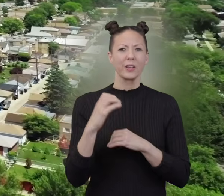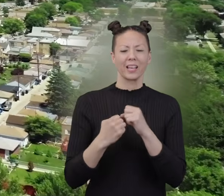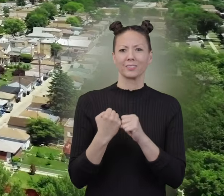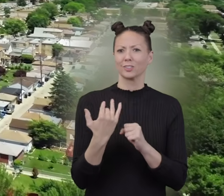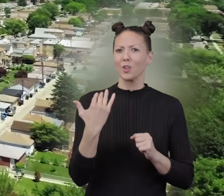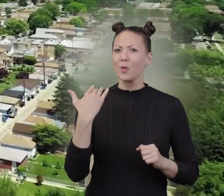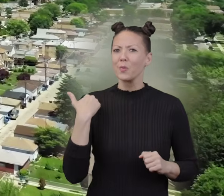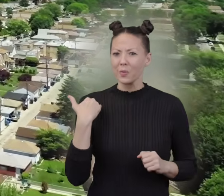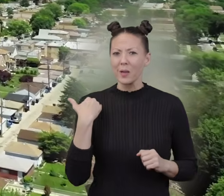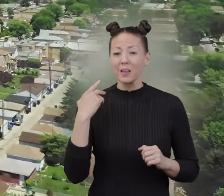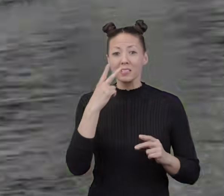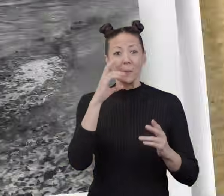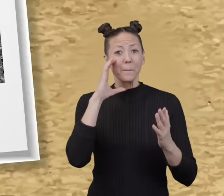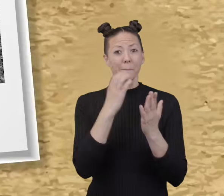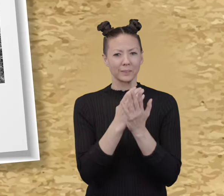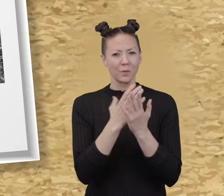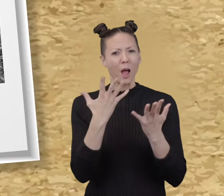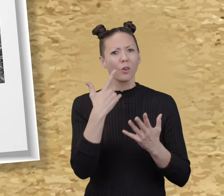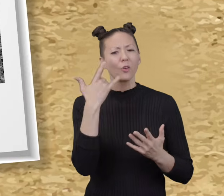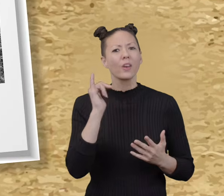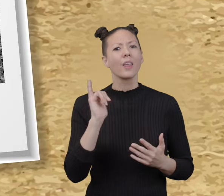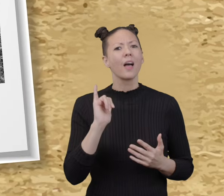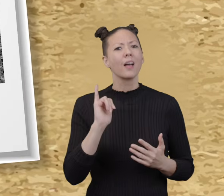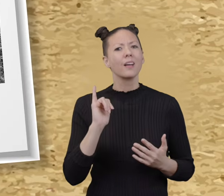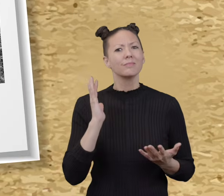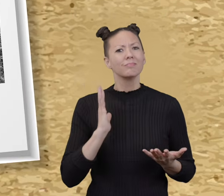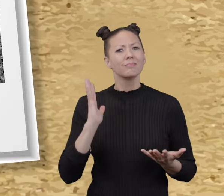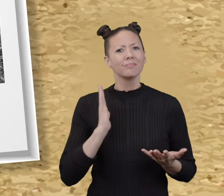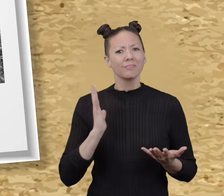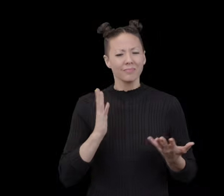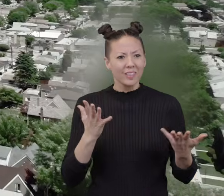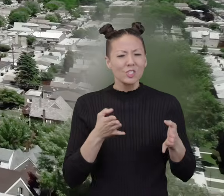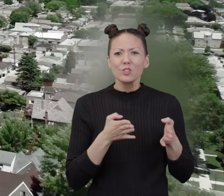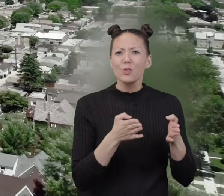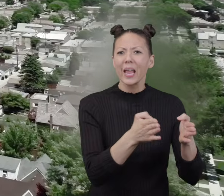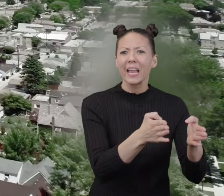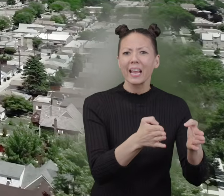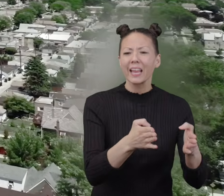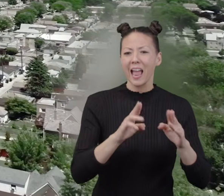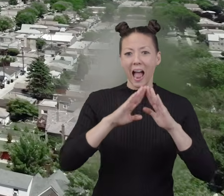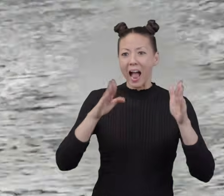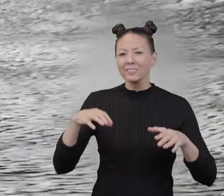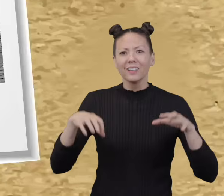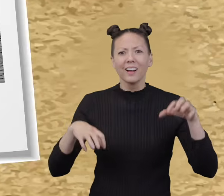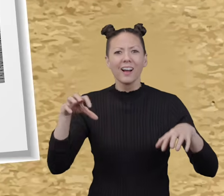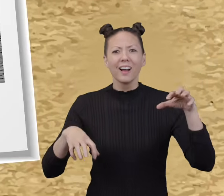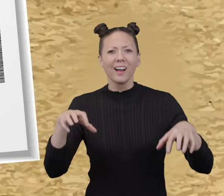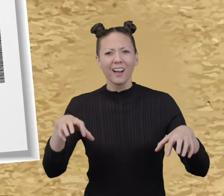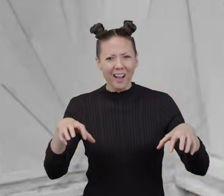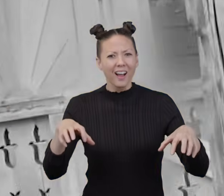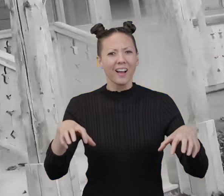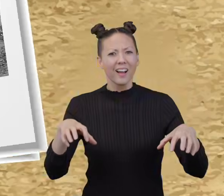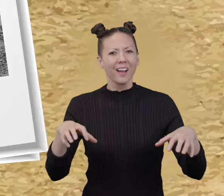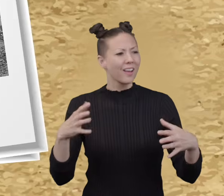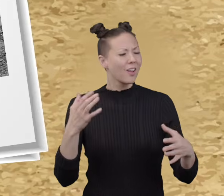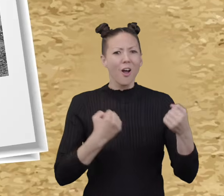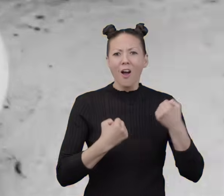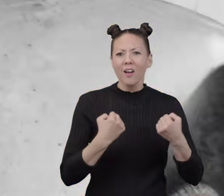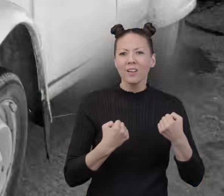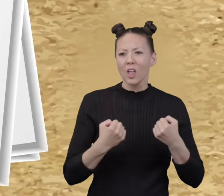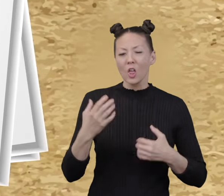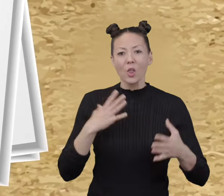past 100 years? Are there pictures of what it used to look like? What's different? The streets,